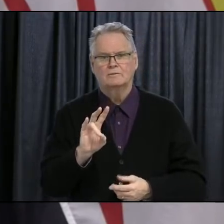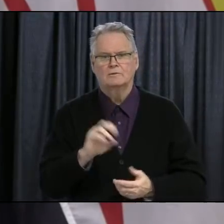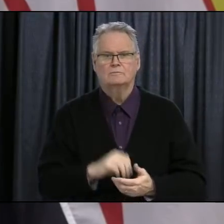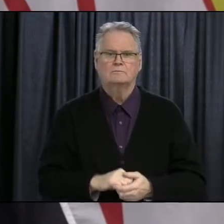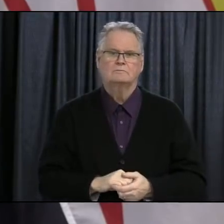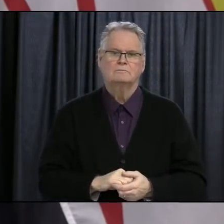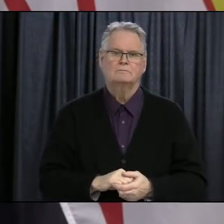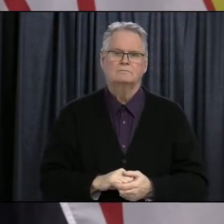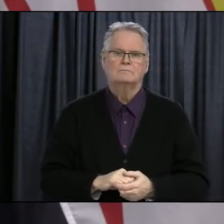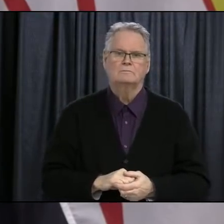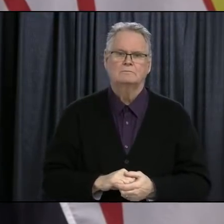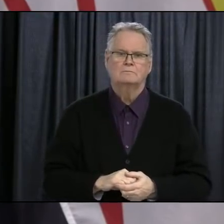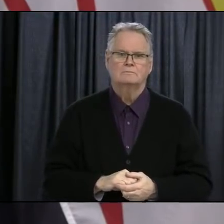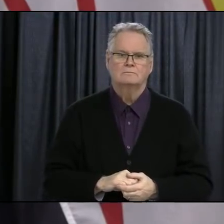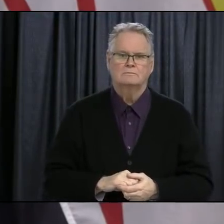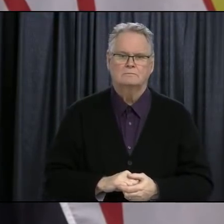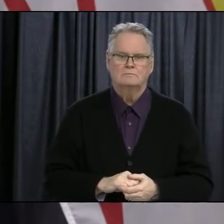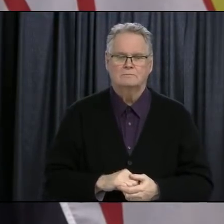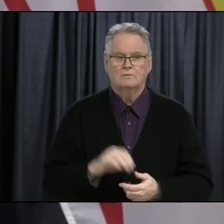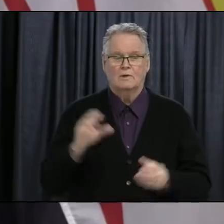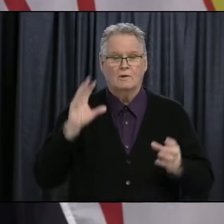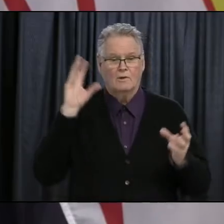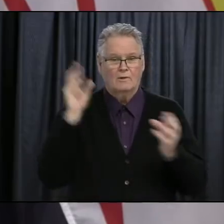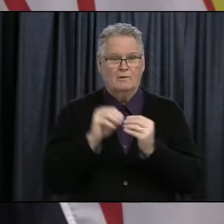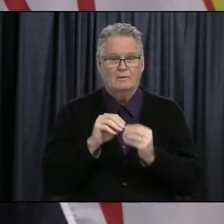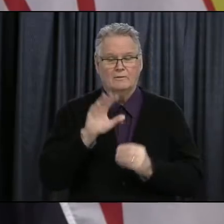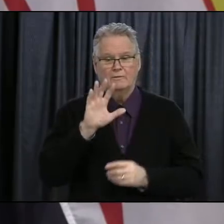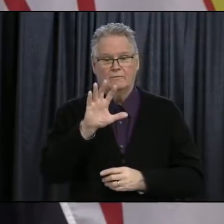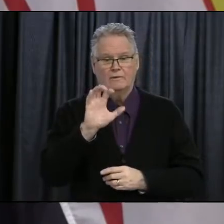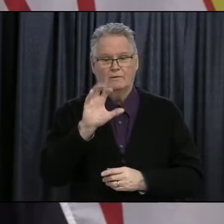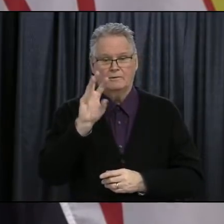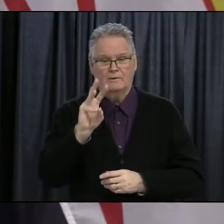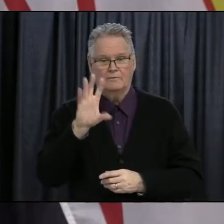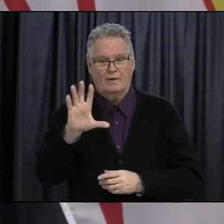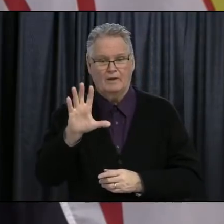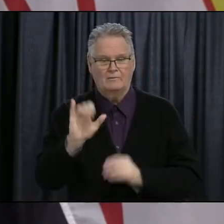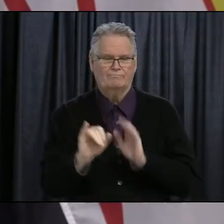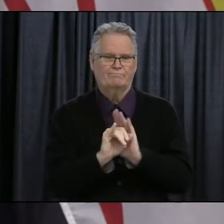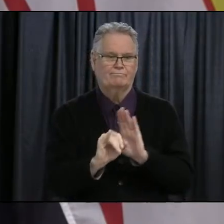been tested have been variant. Now, not every